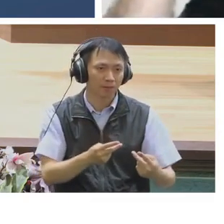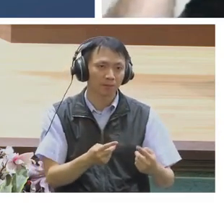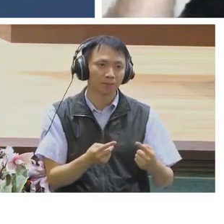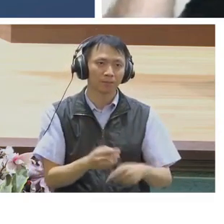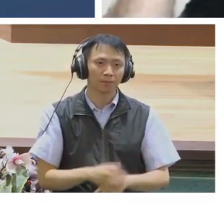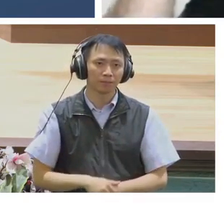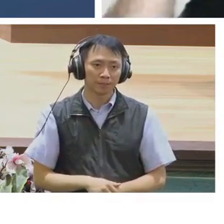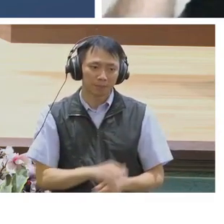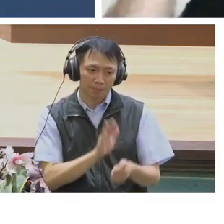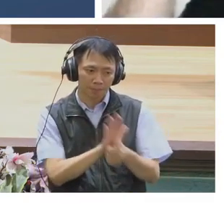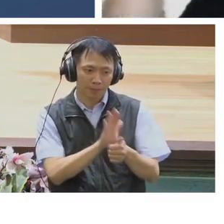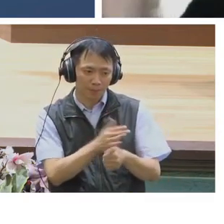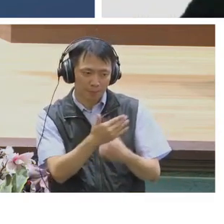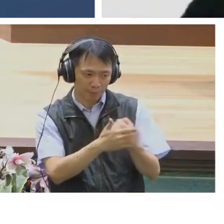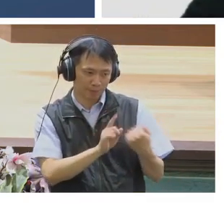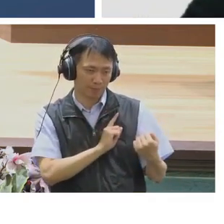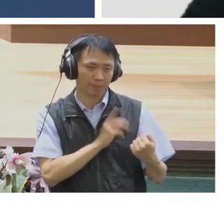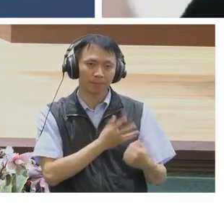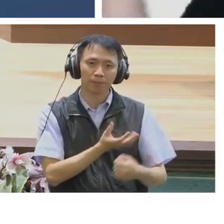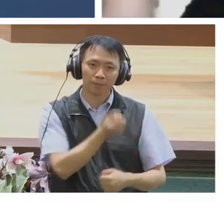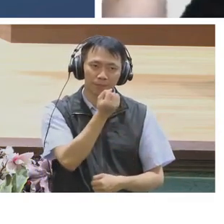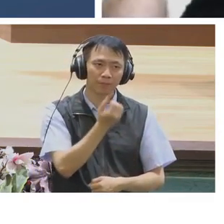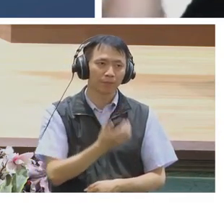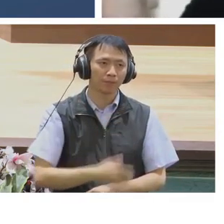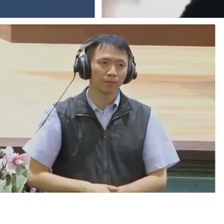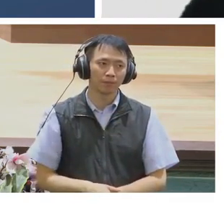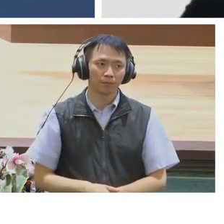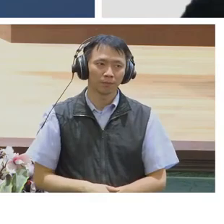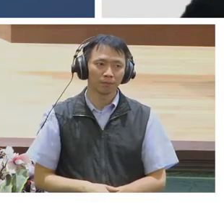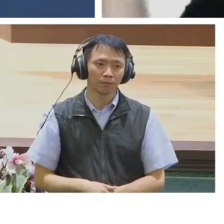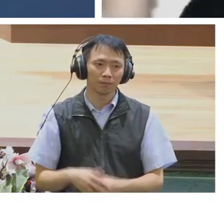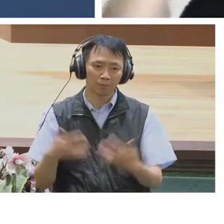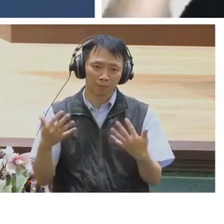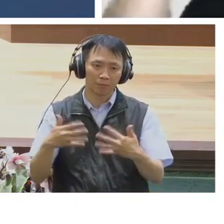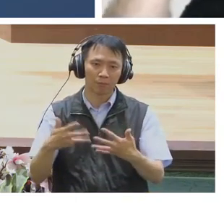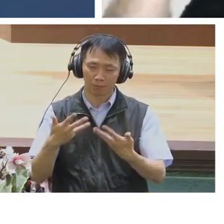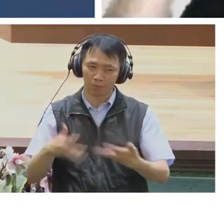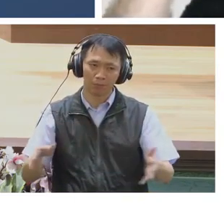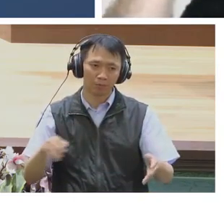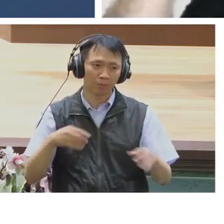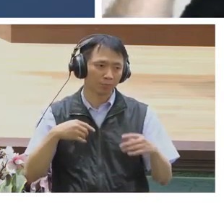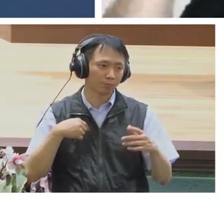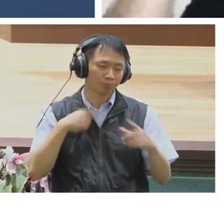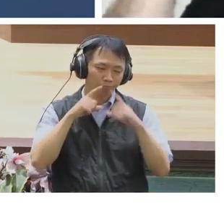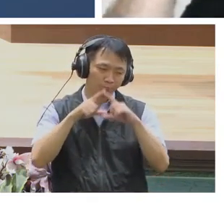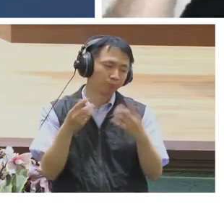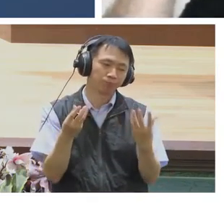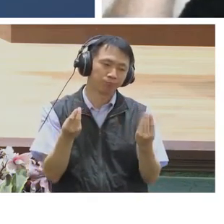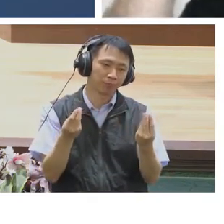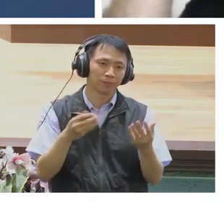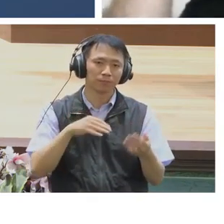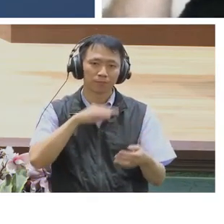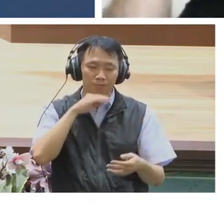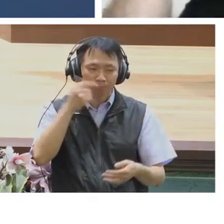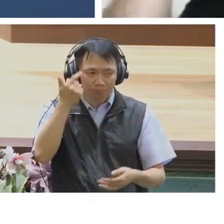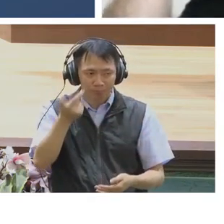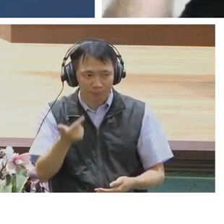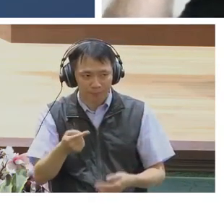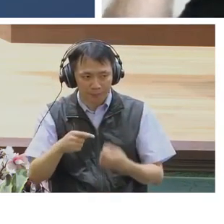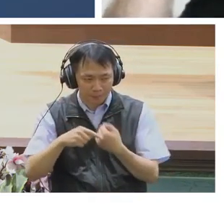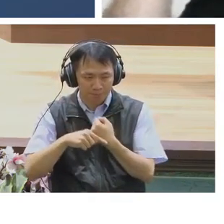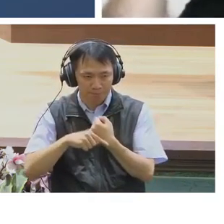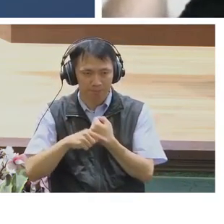are questions that we have yet to answer. We are getting there, I think. We slowly but surely are getting there. But we can only do